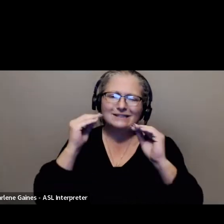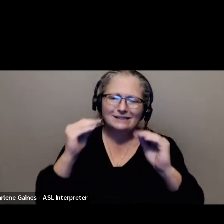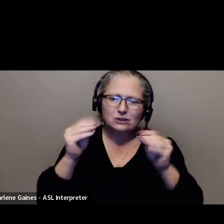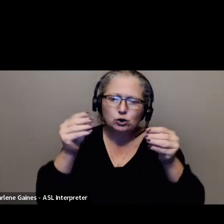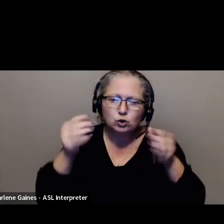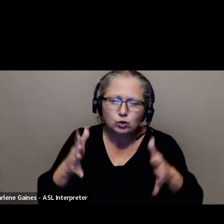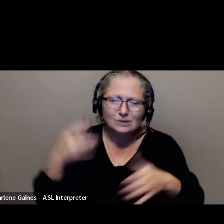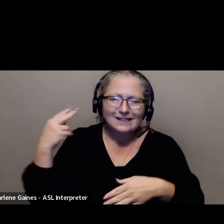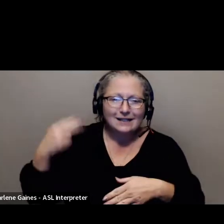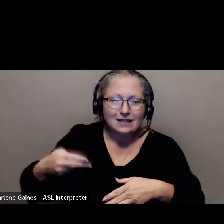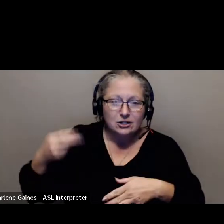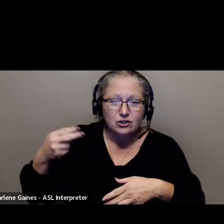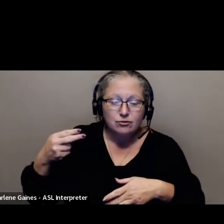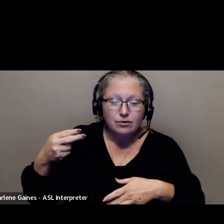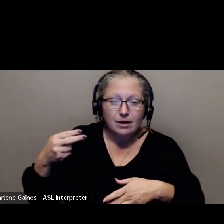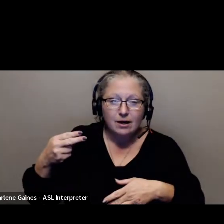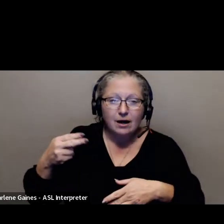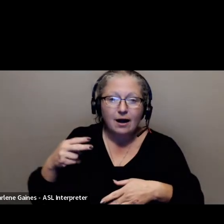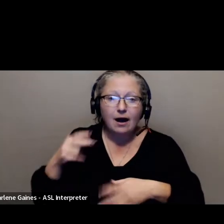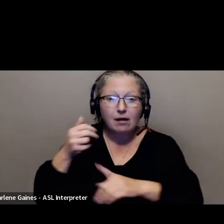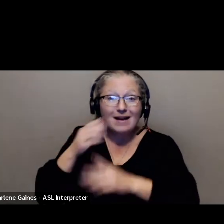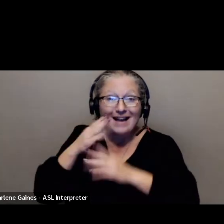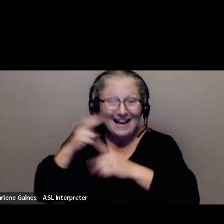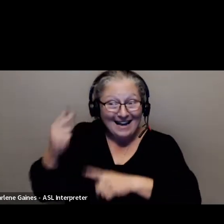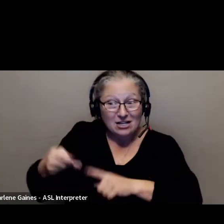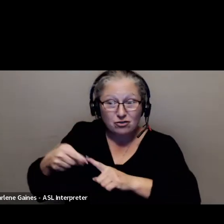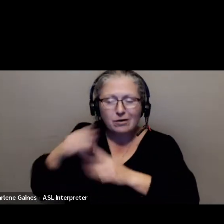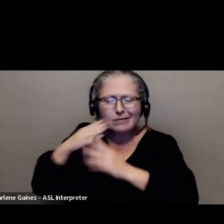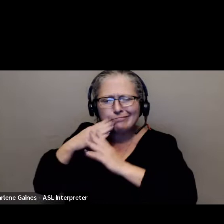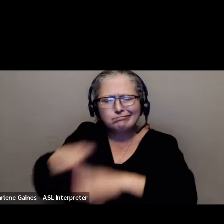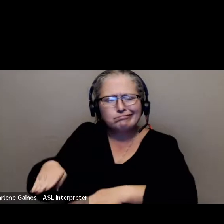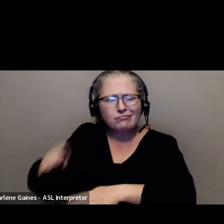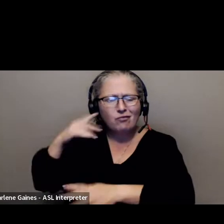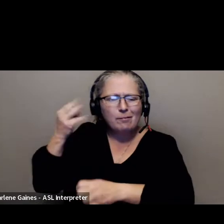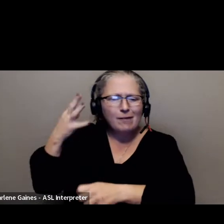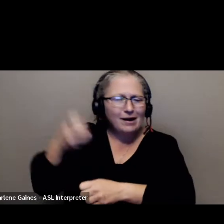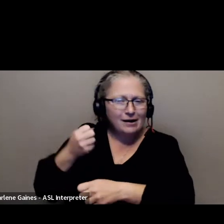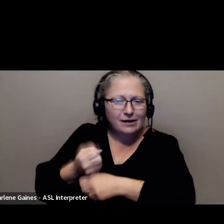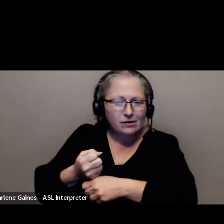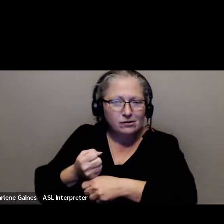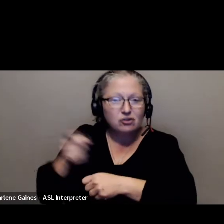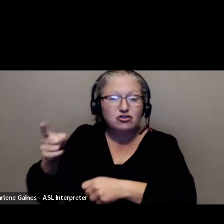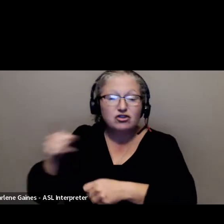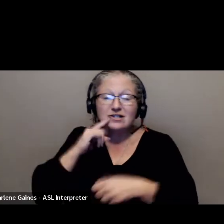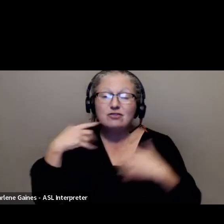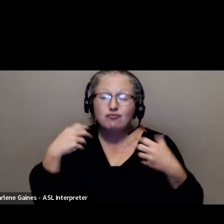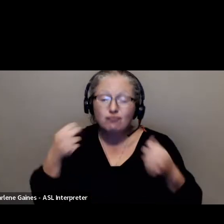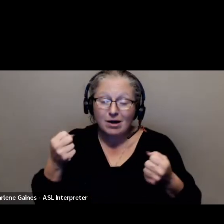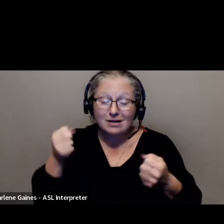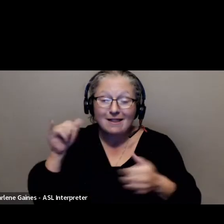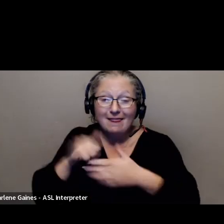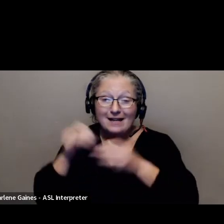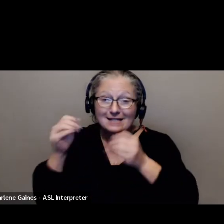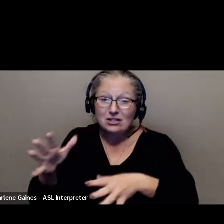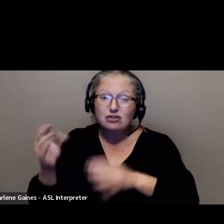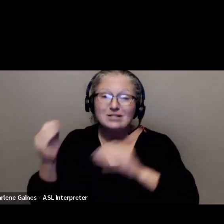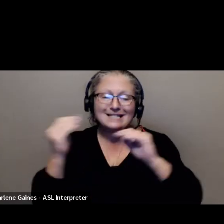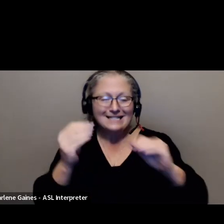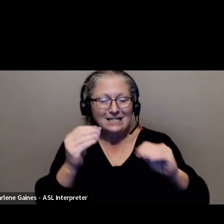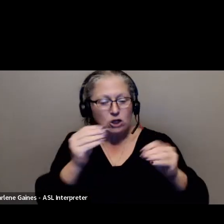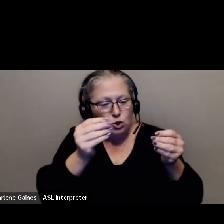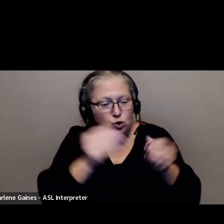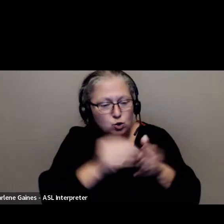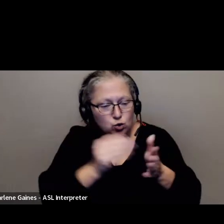students history that has been silenced for decades. She is courageous and she is teaching her students to have